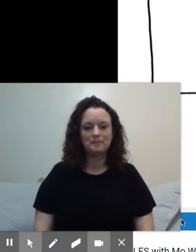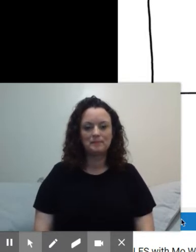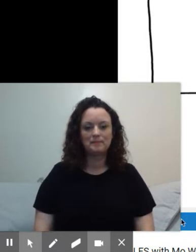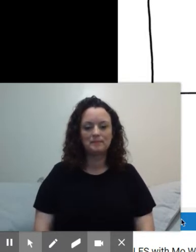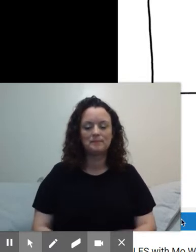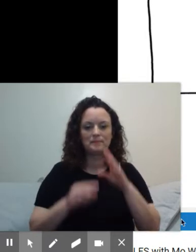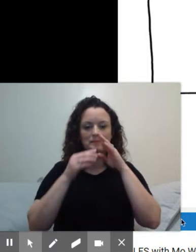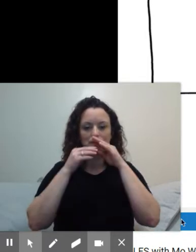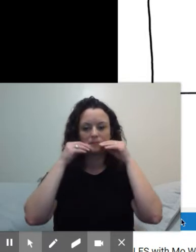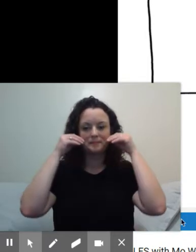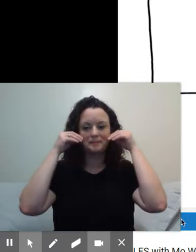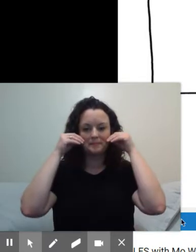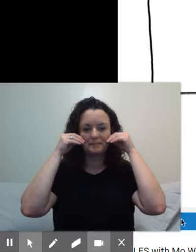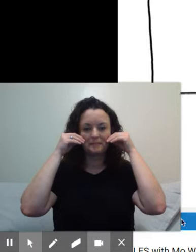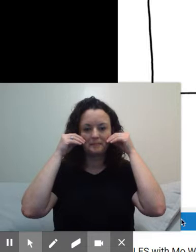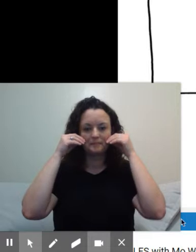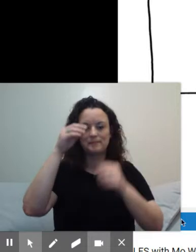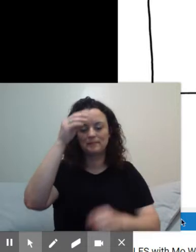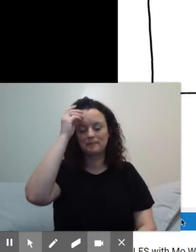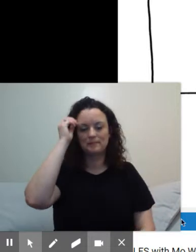and a mouth